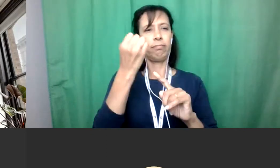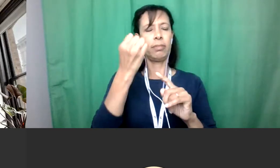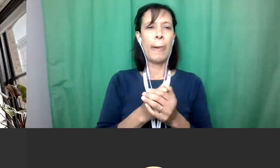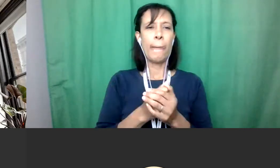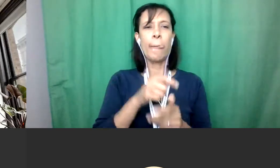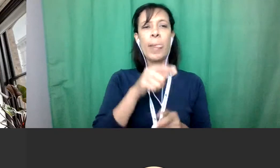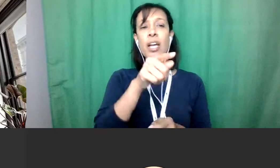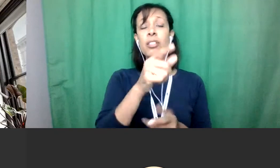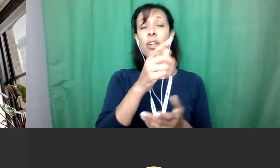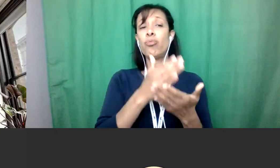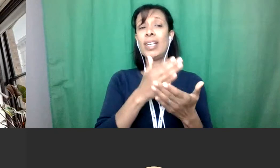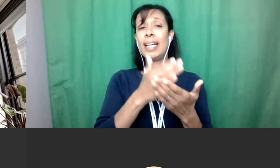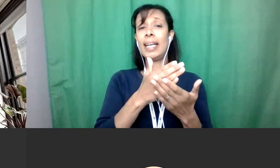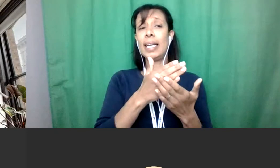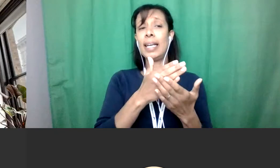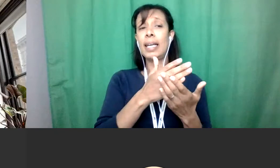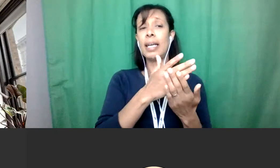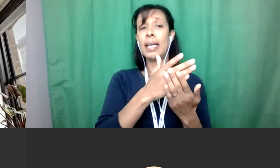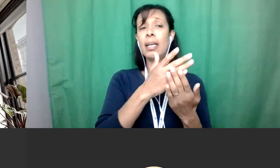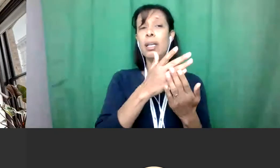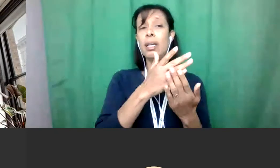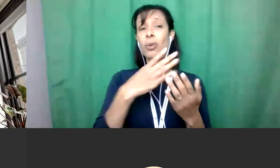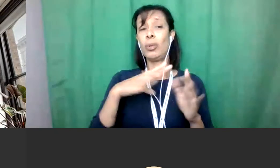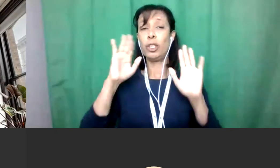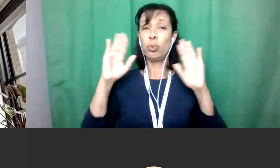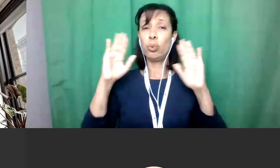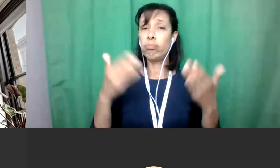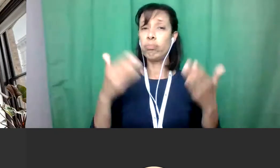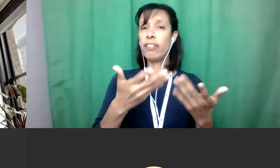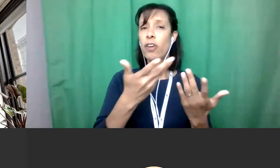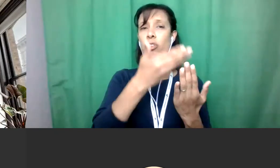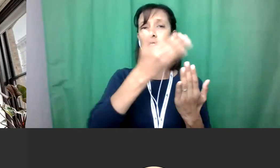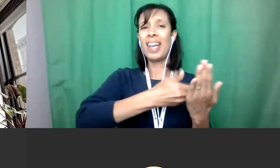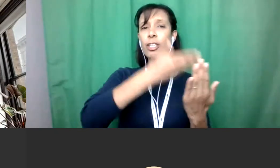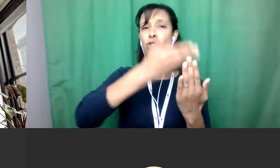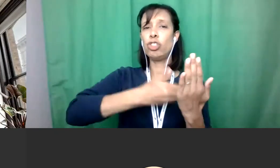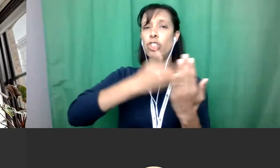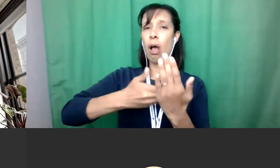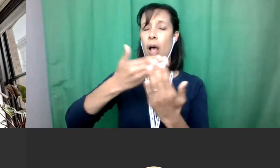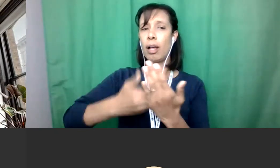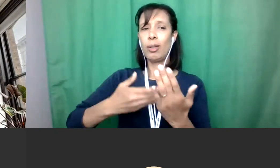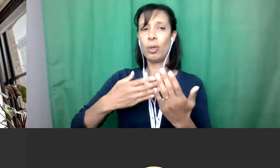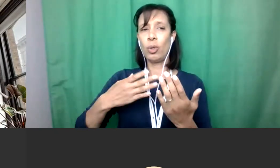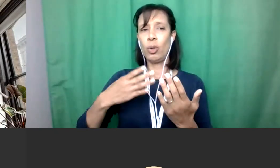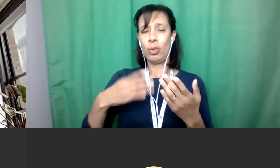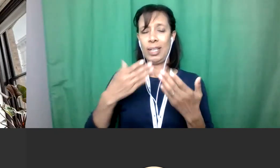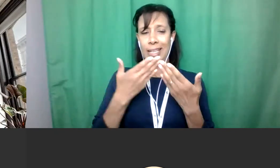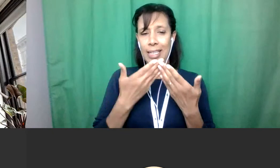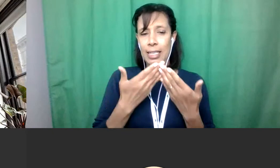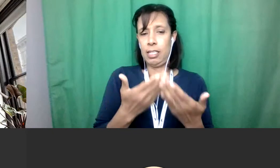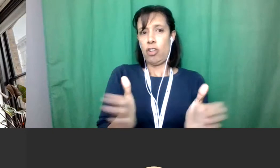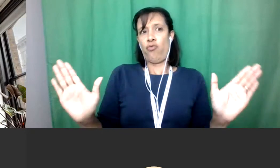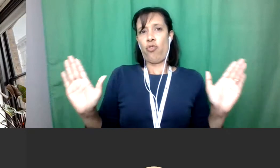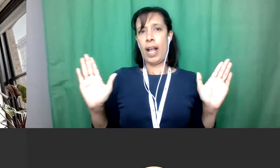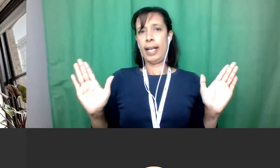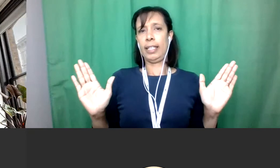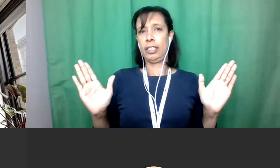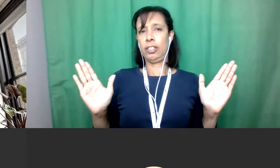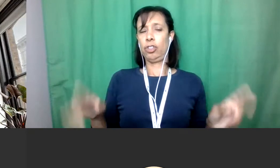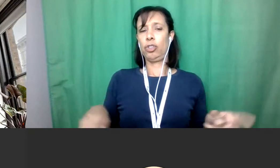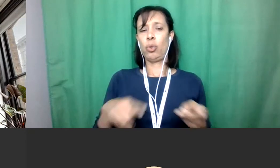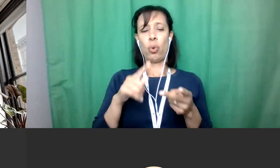literature that covers your particular focus, and your results and discussion section. That's the other big chunk of it.